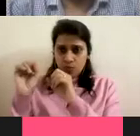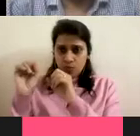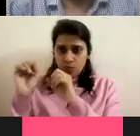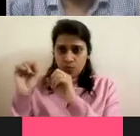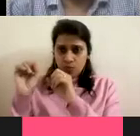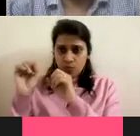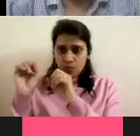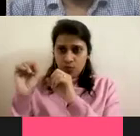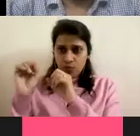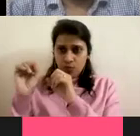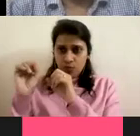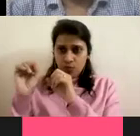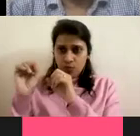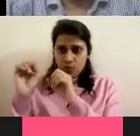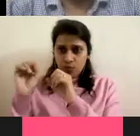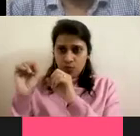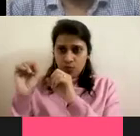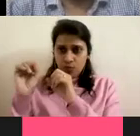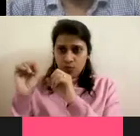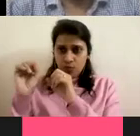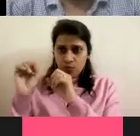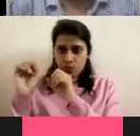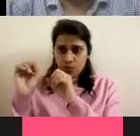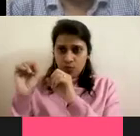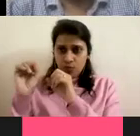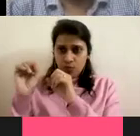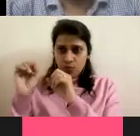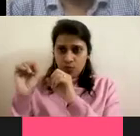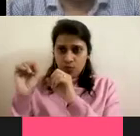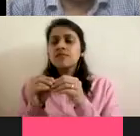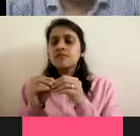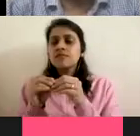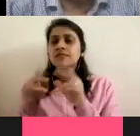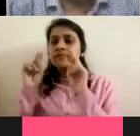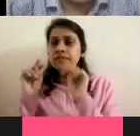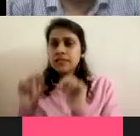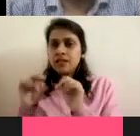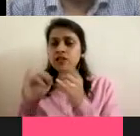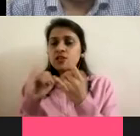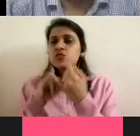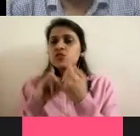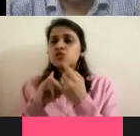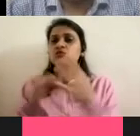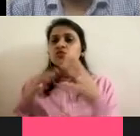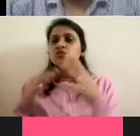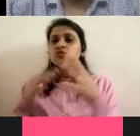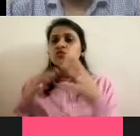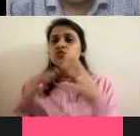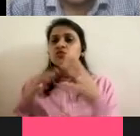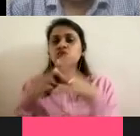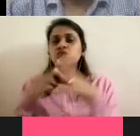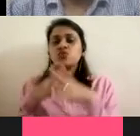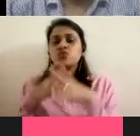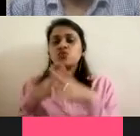putting them all to do a job which is requiring software testing where the high pattern recognition and